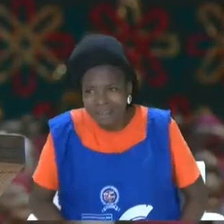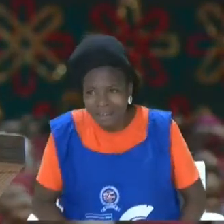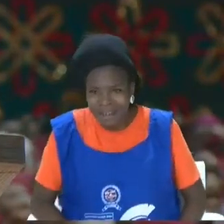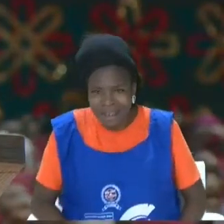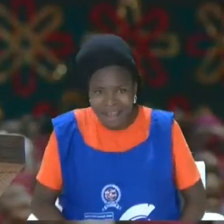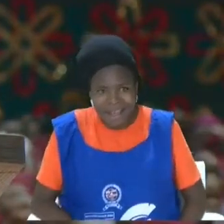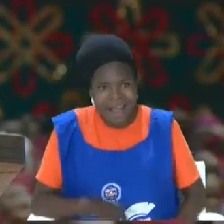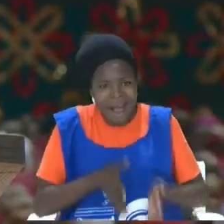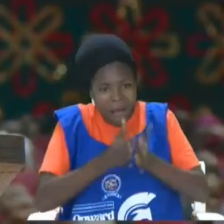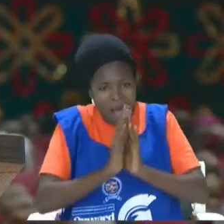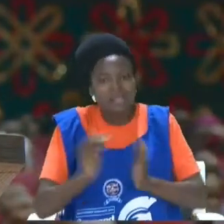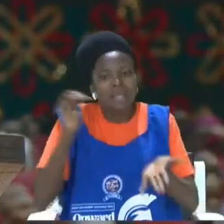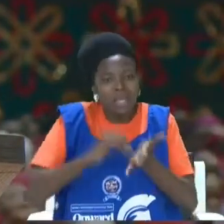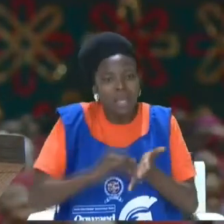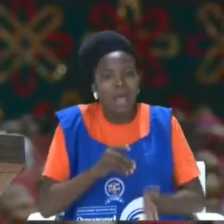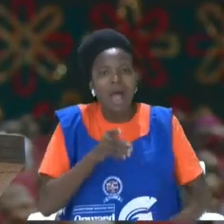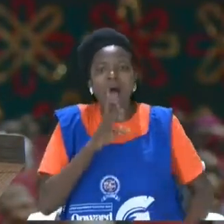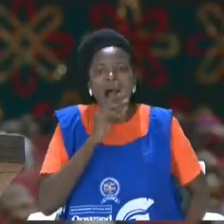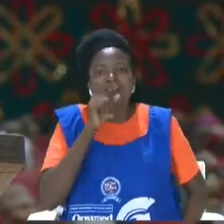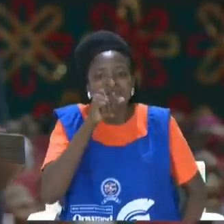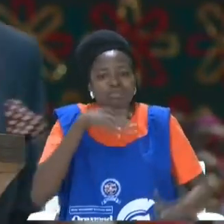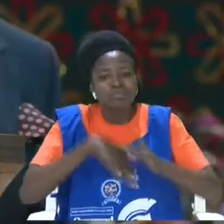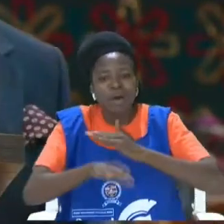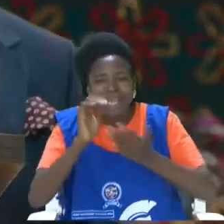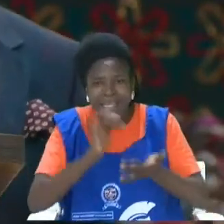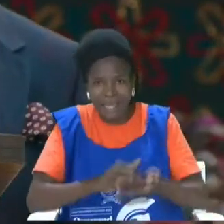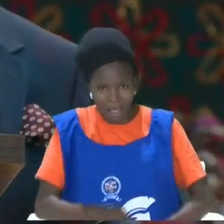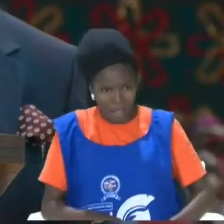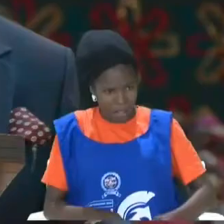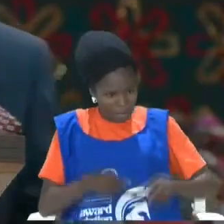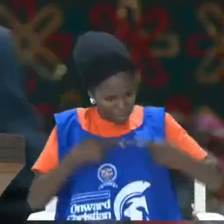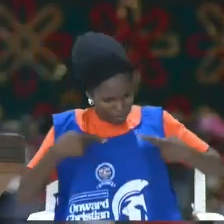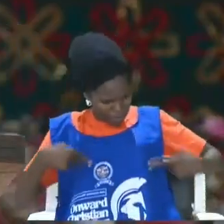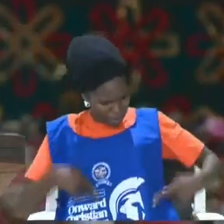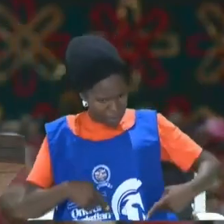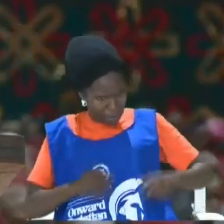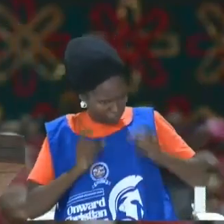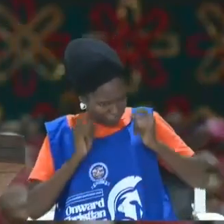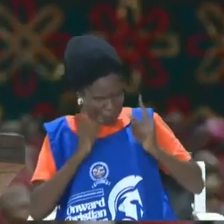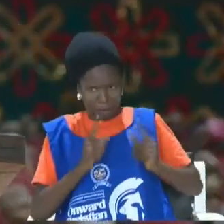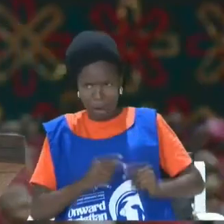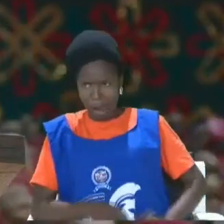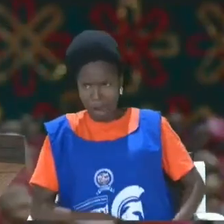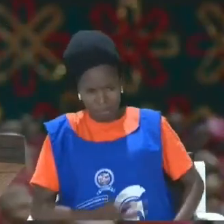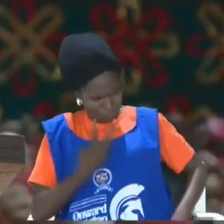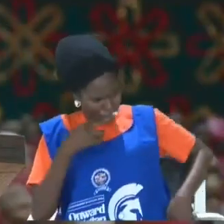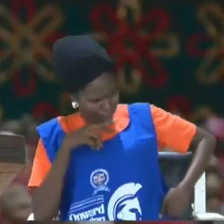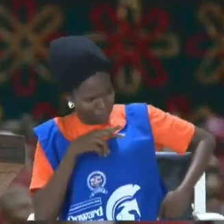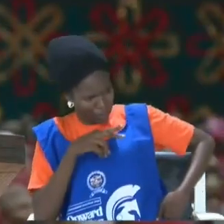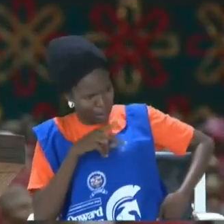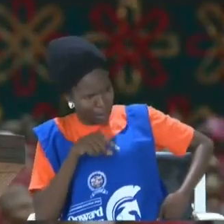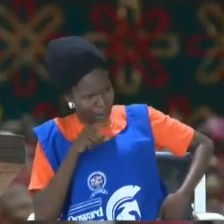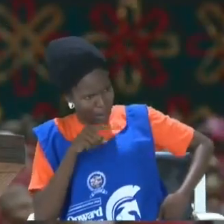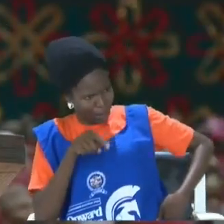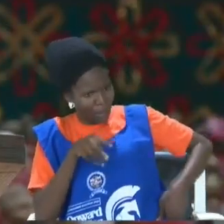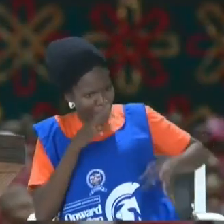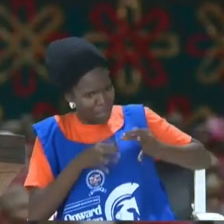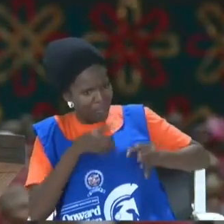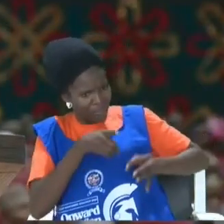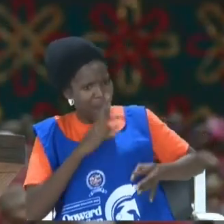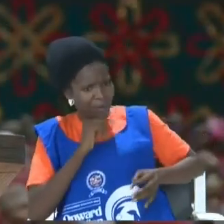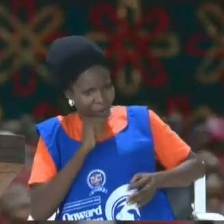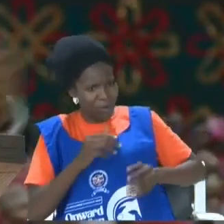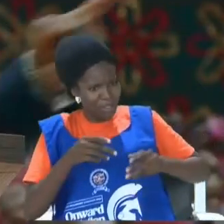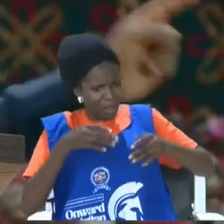Are you born again?" The priest was shocked. He looked at them. They say, "If you are not born